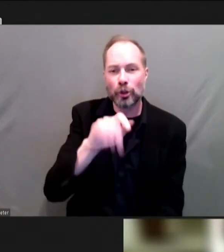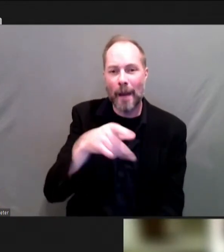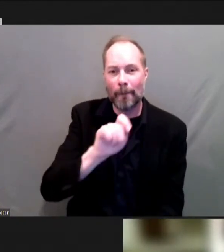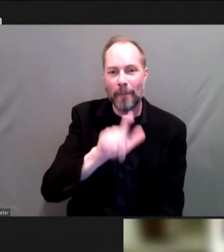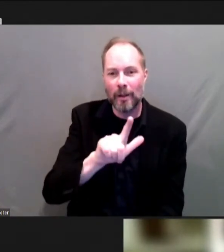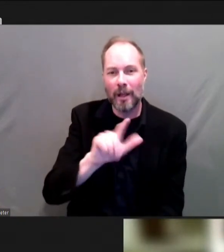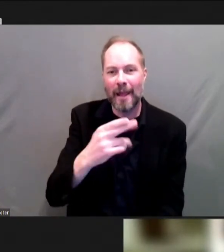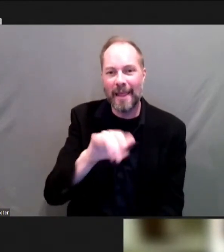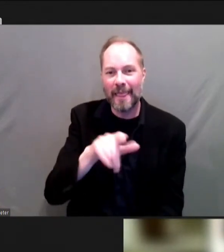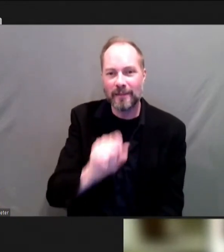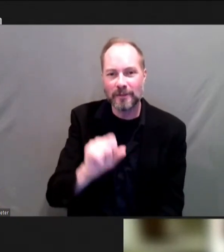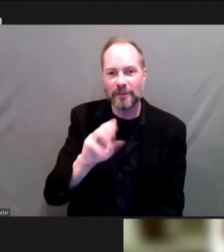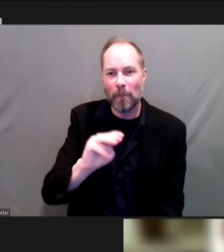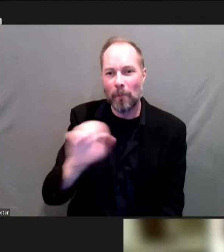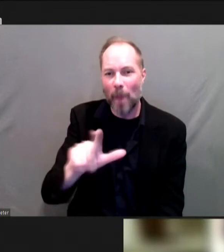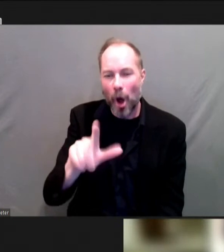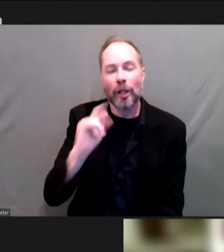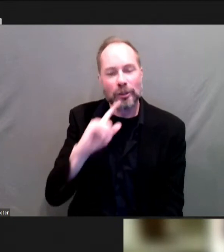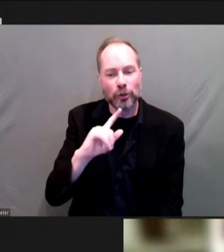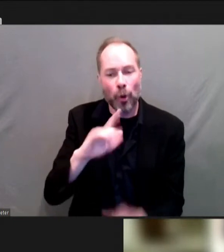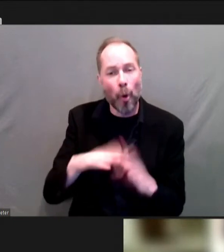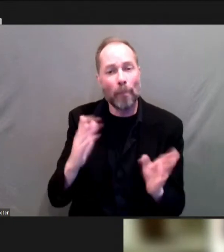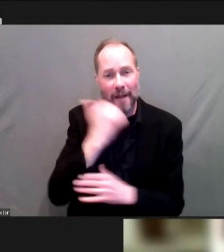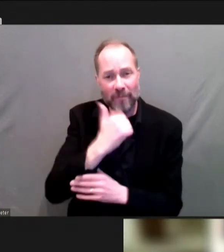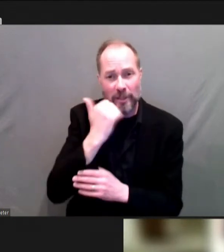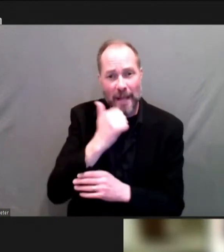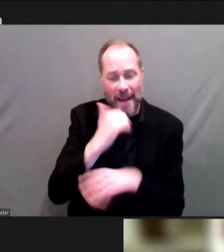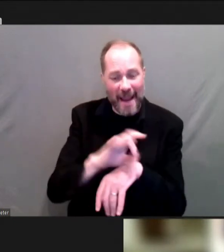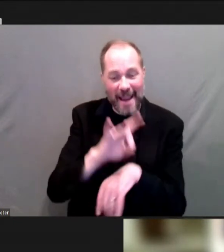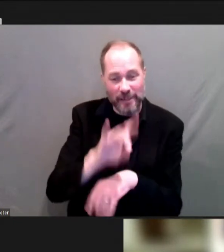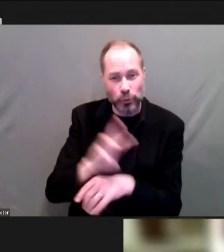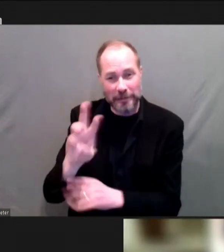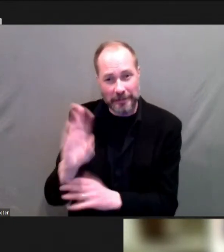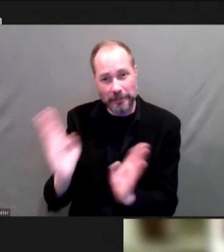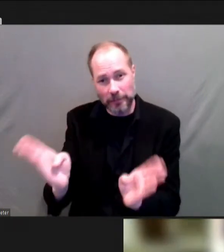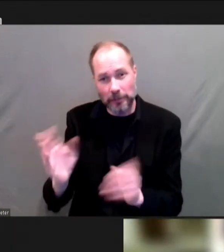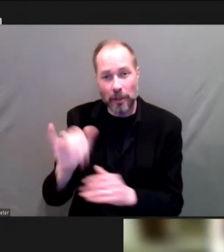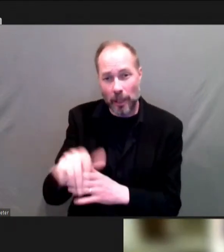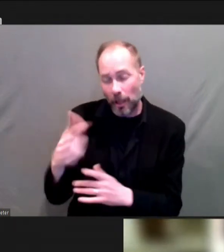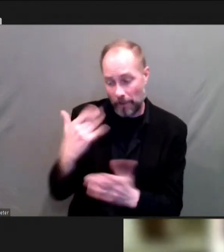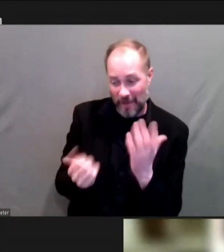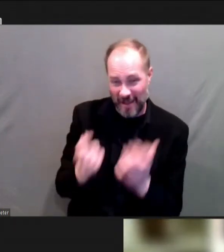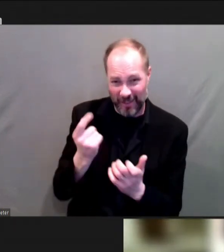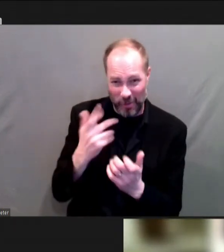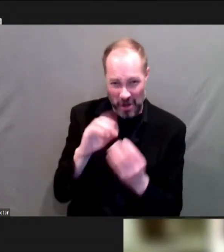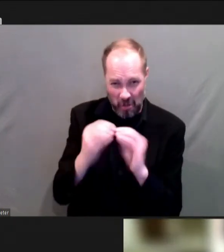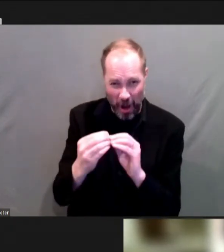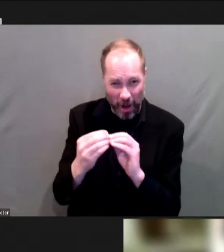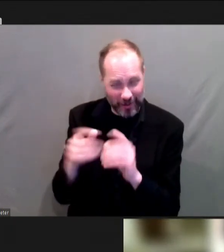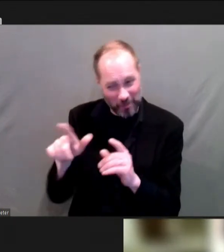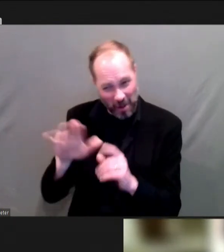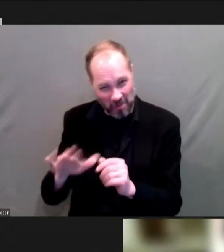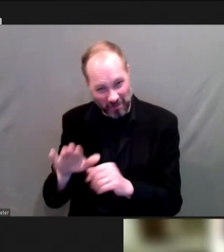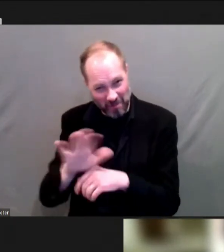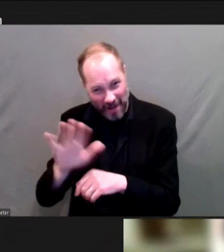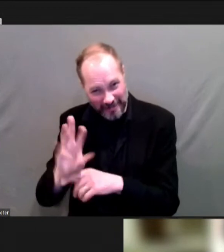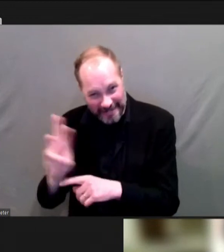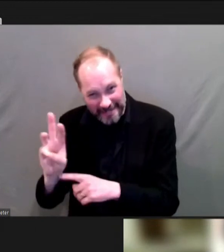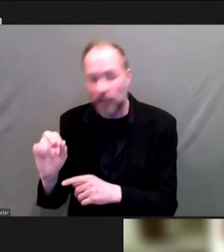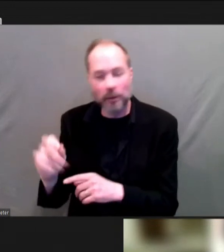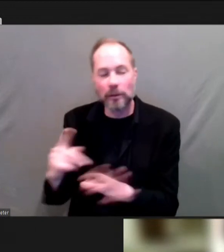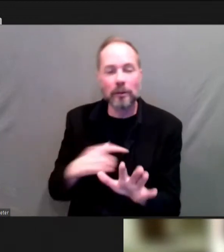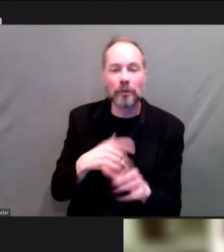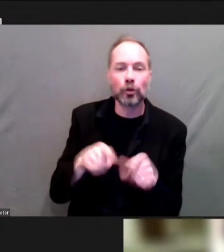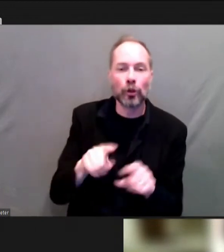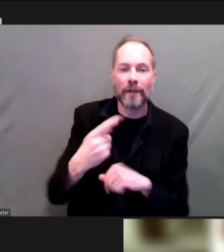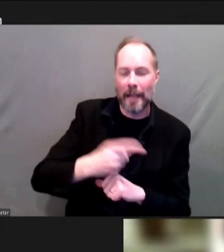open daily, 8 a.m. to 6 p.m. We hear that while it might be a little crowded around 6 p.m., generally during the day you flow right through and get